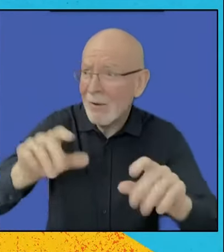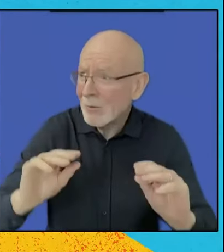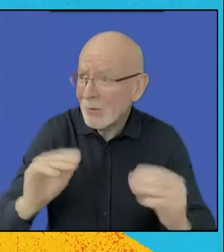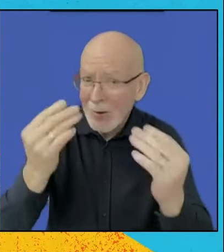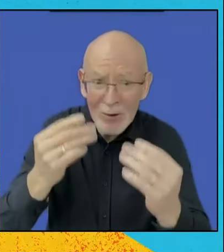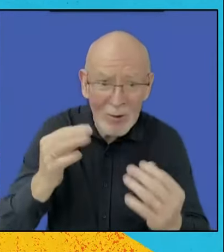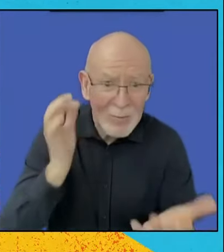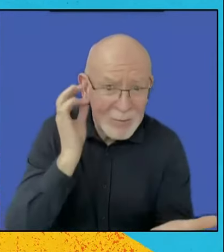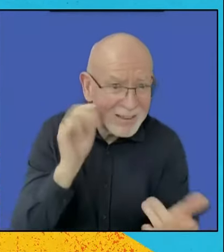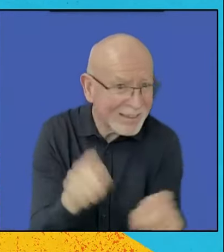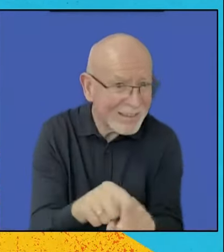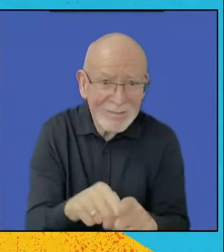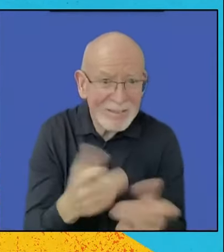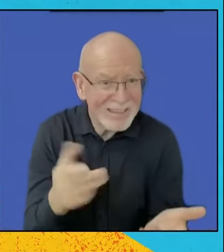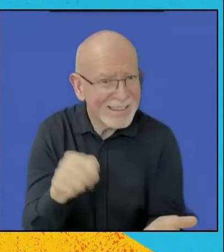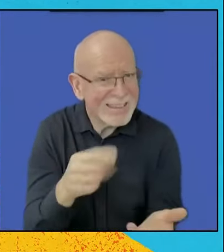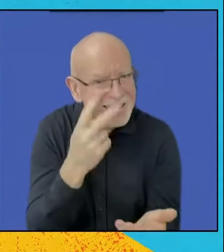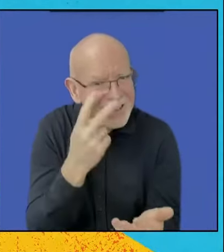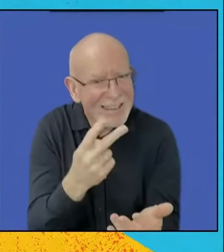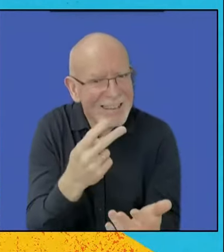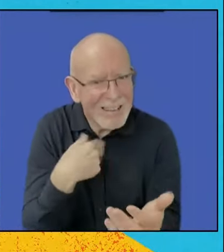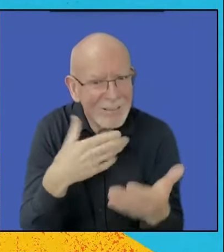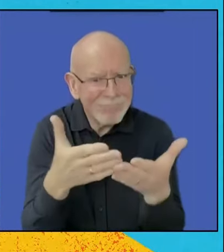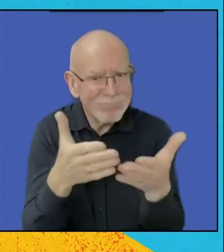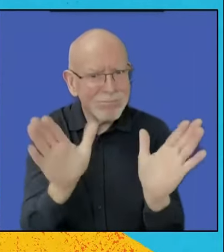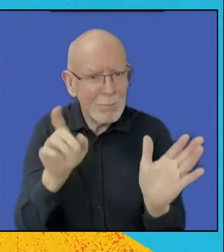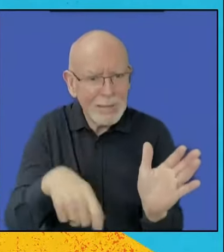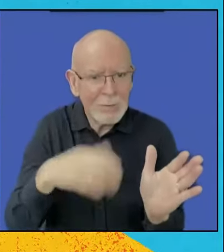impossible. Thank you.